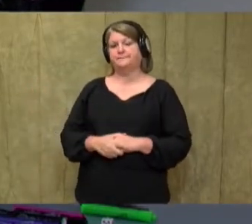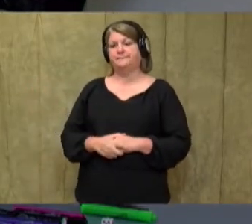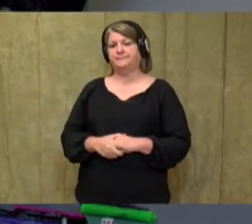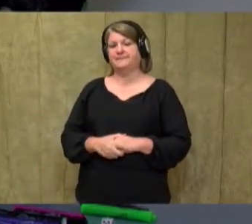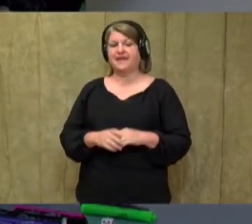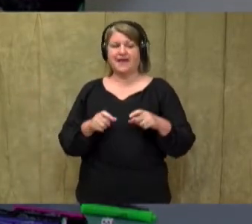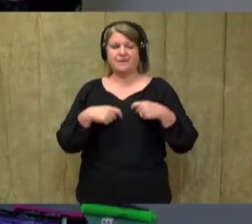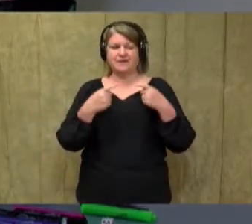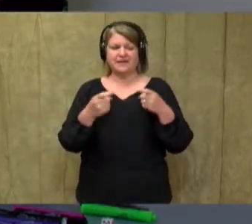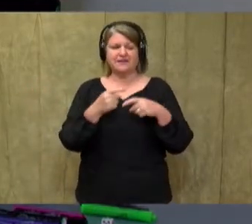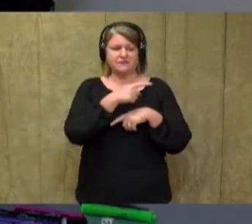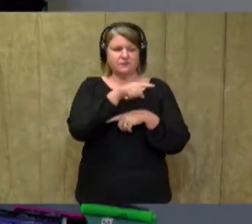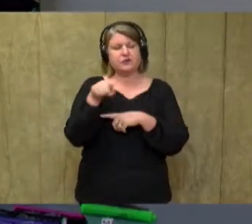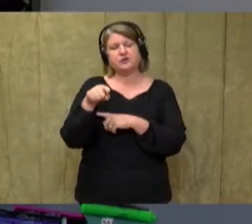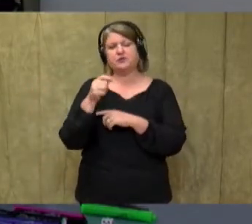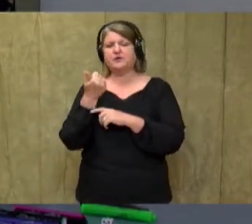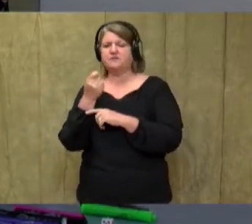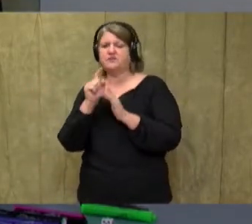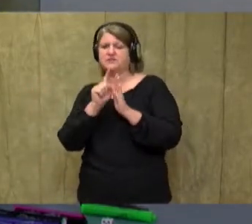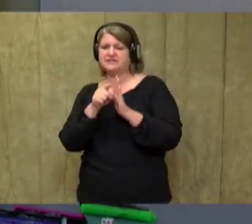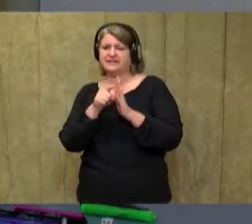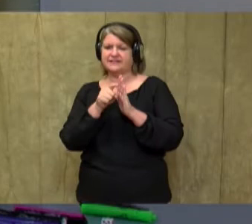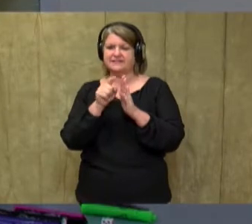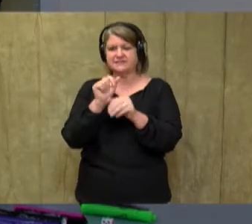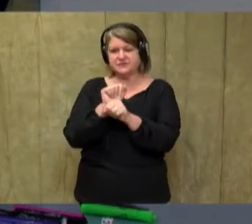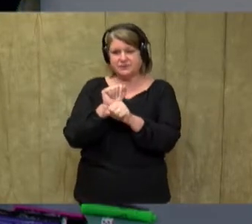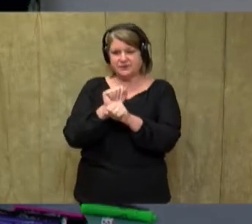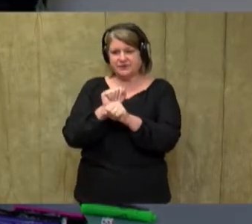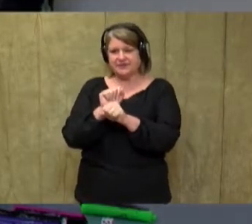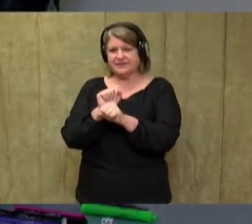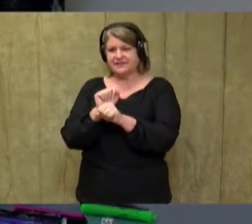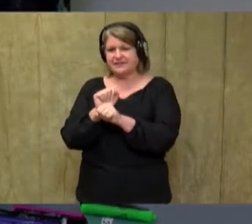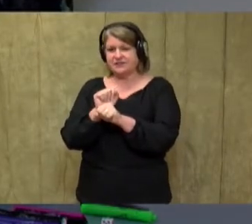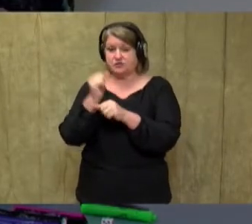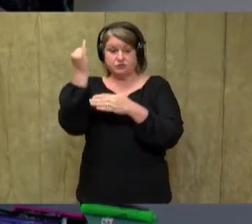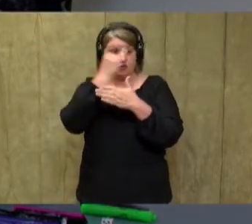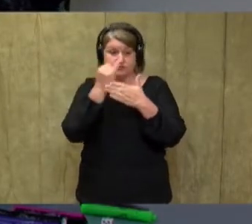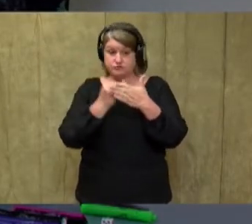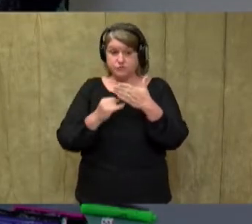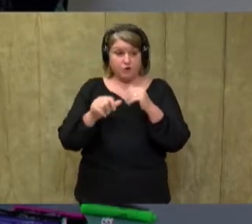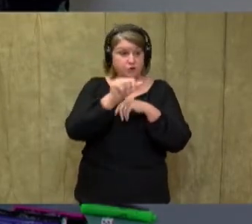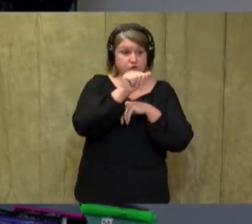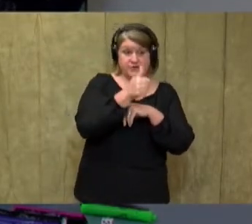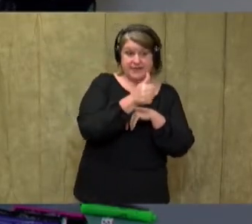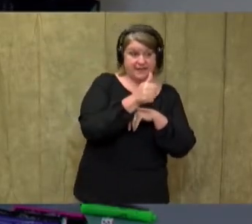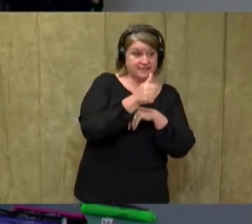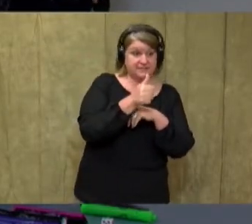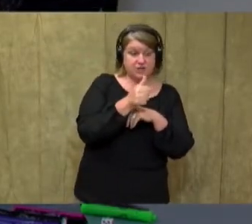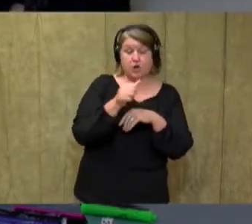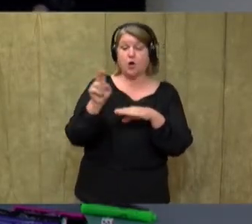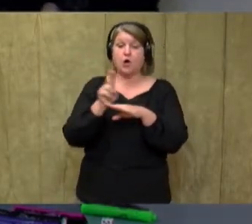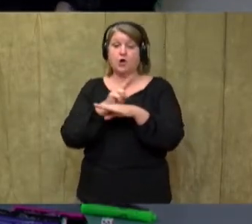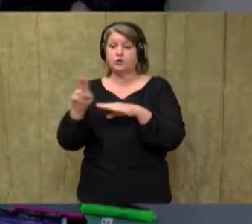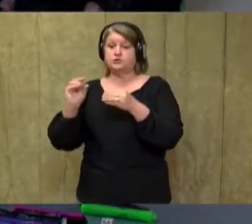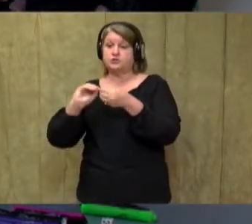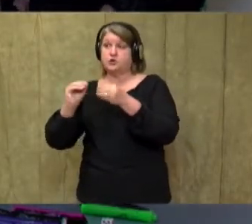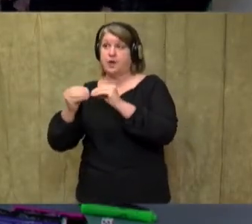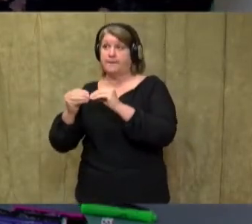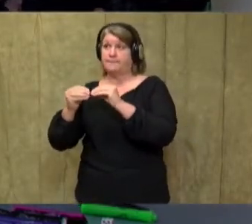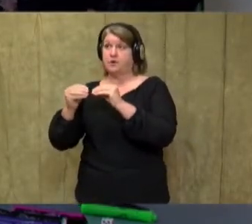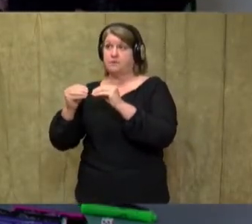I'll give you a few seconds to try to solve it. You can draw out your tens, or use your number bond.